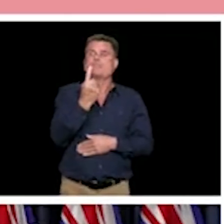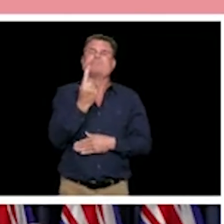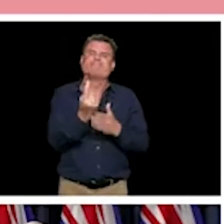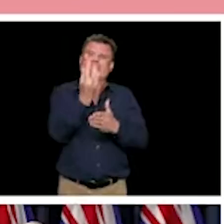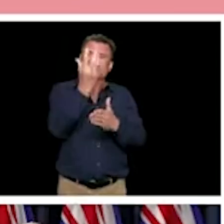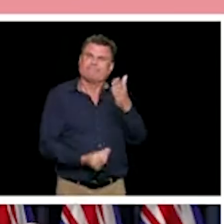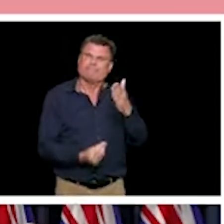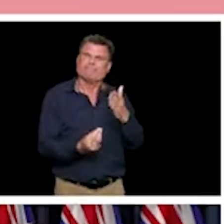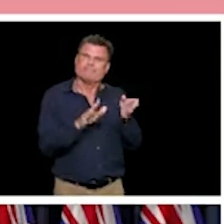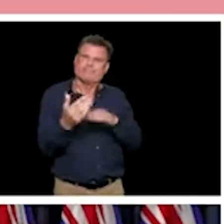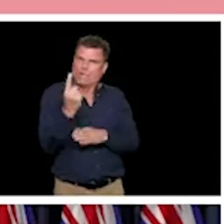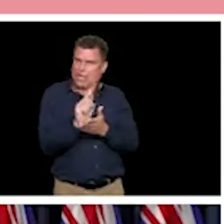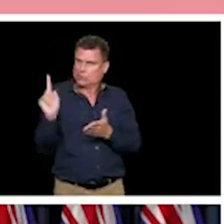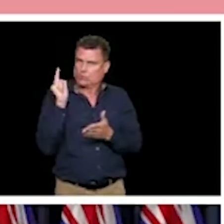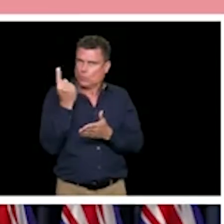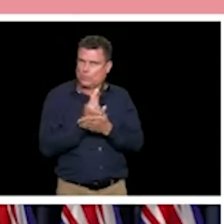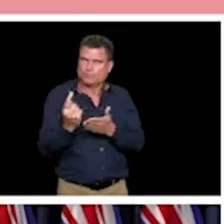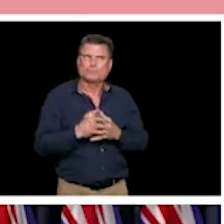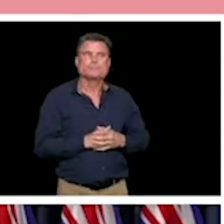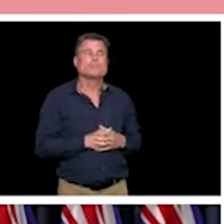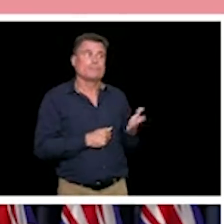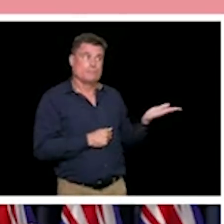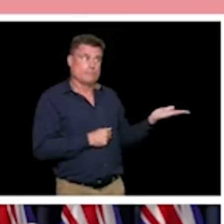have died remains quite high.